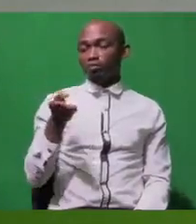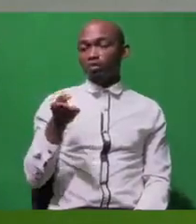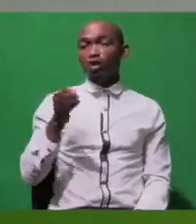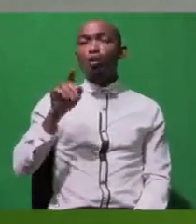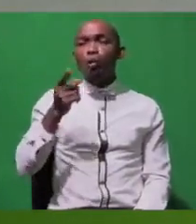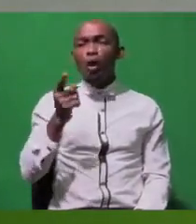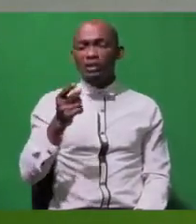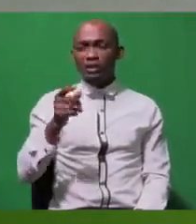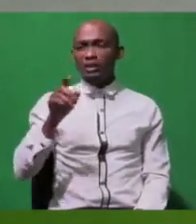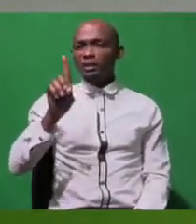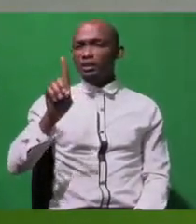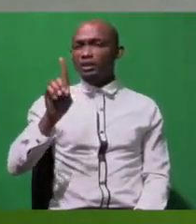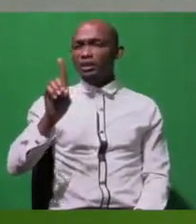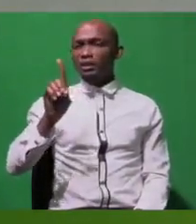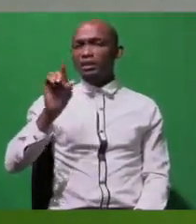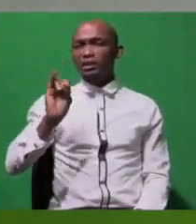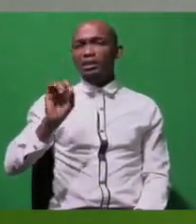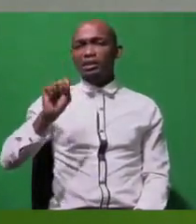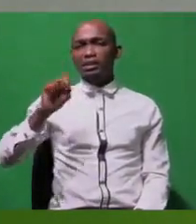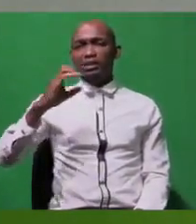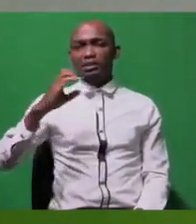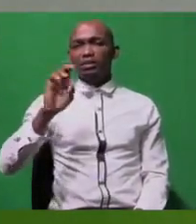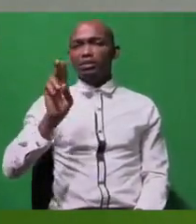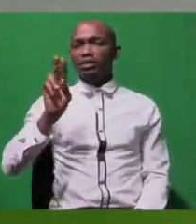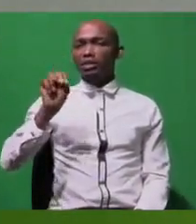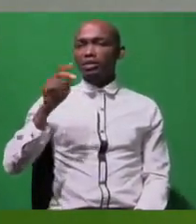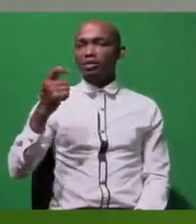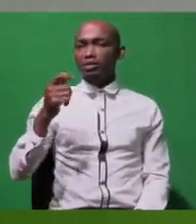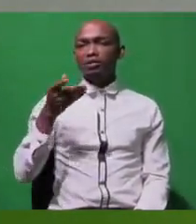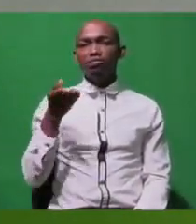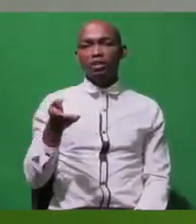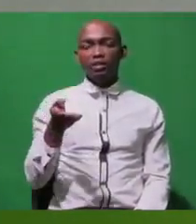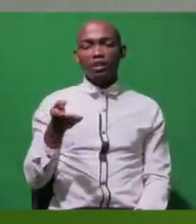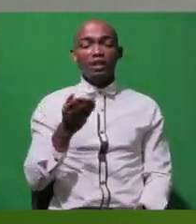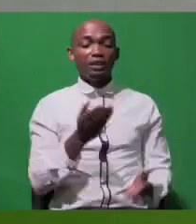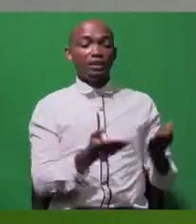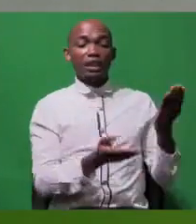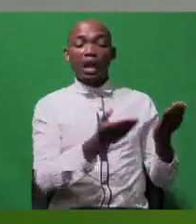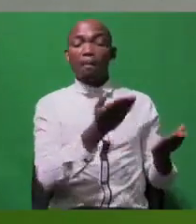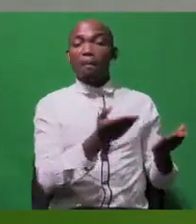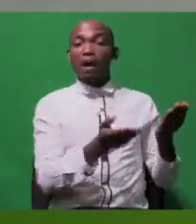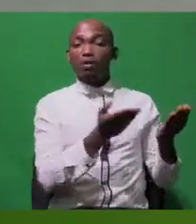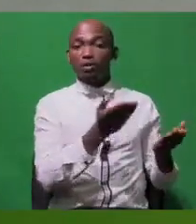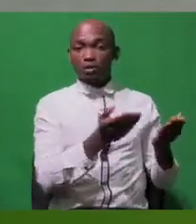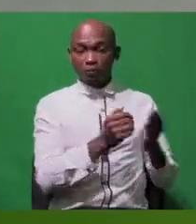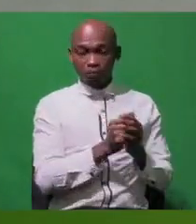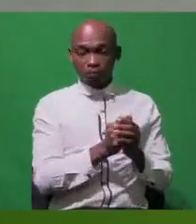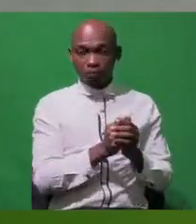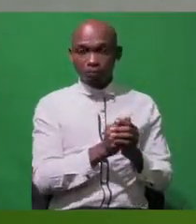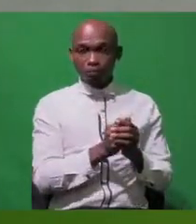Okay, is the amount deducted from the price.